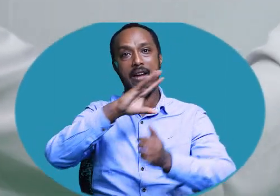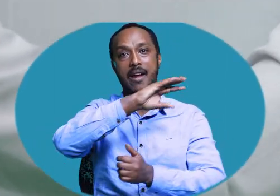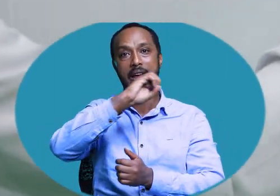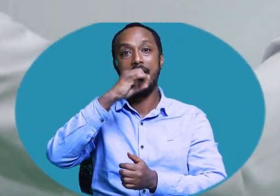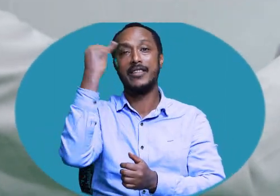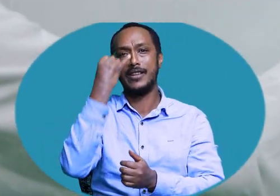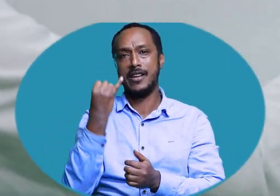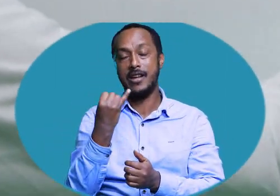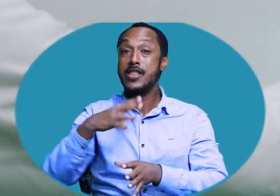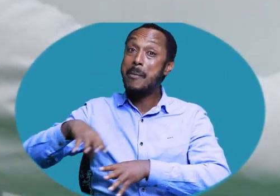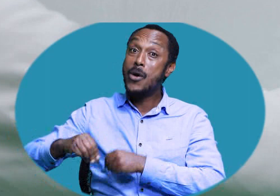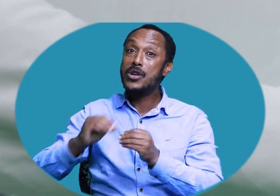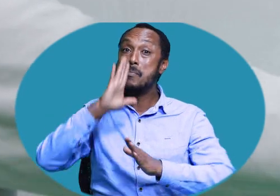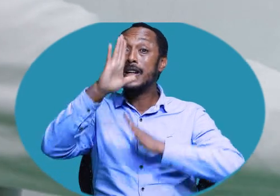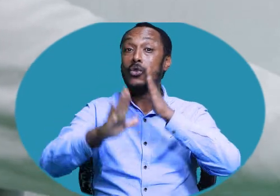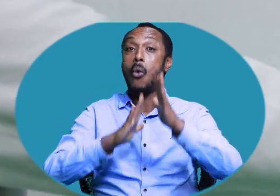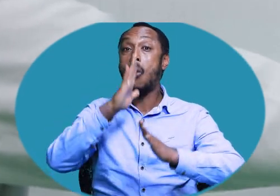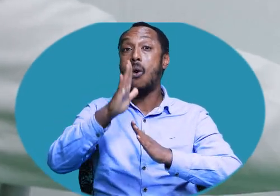Bonding,